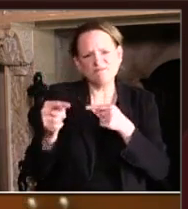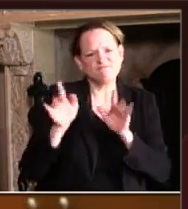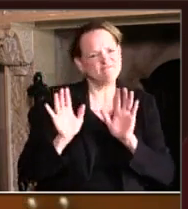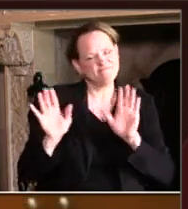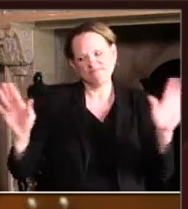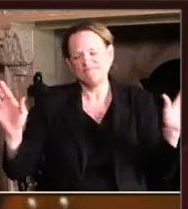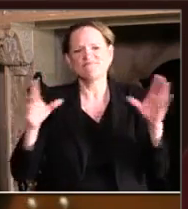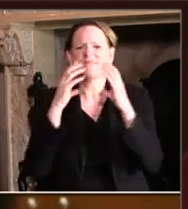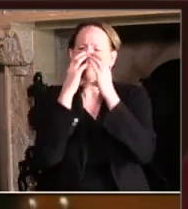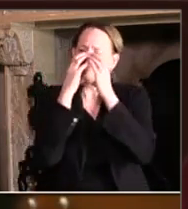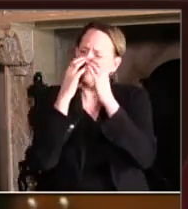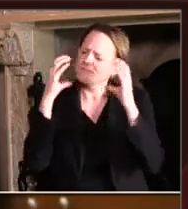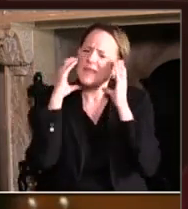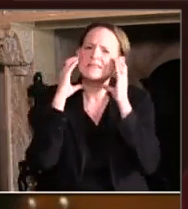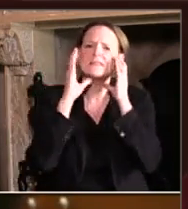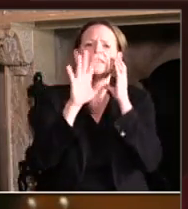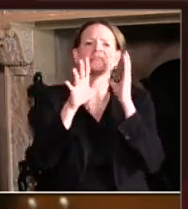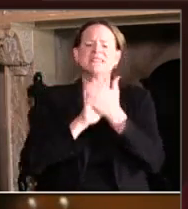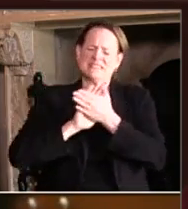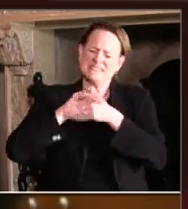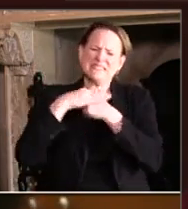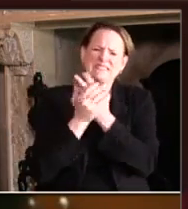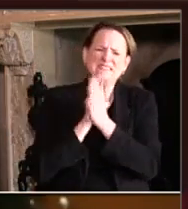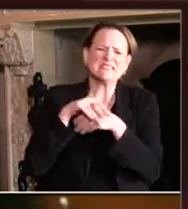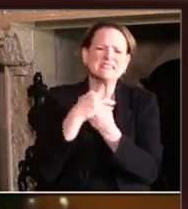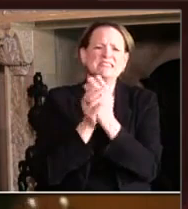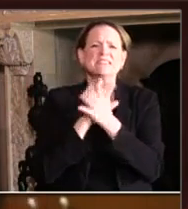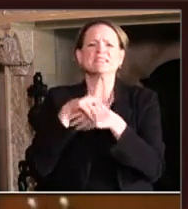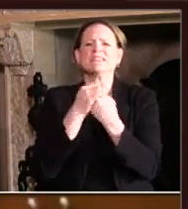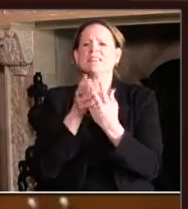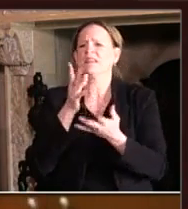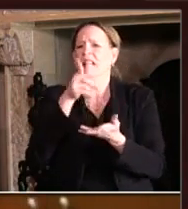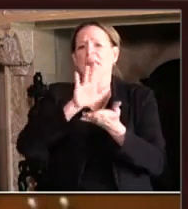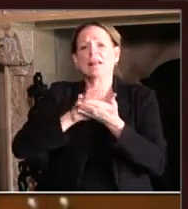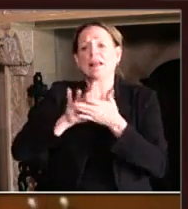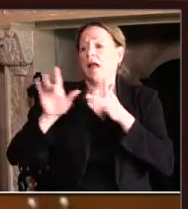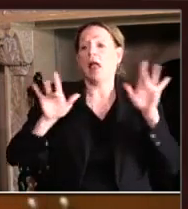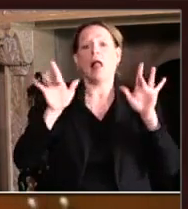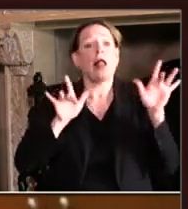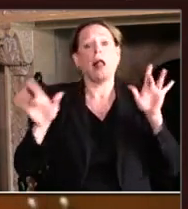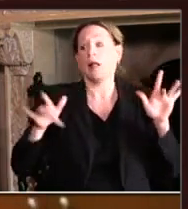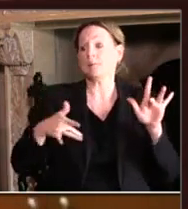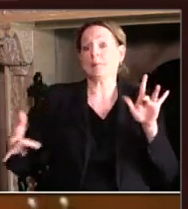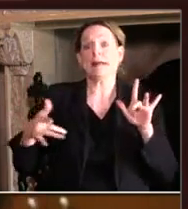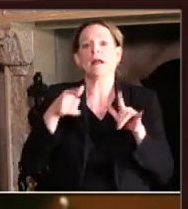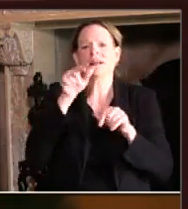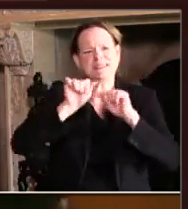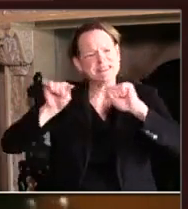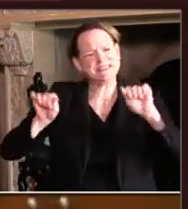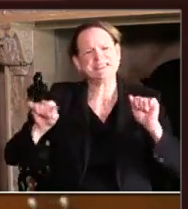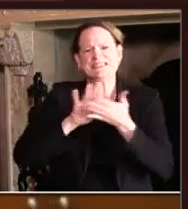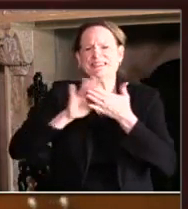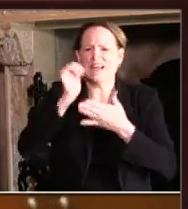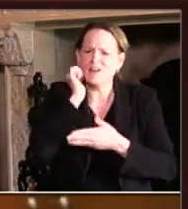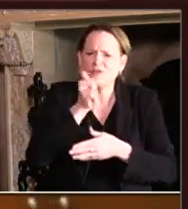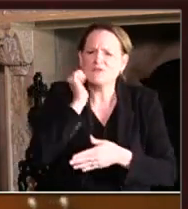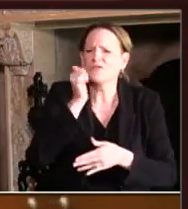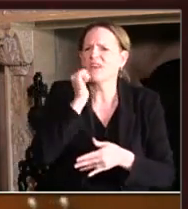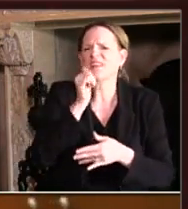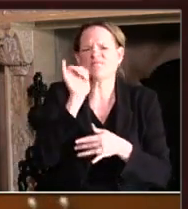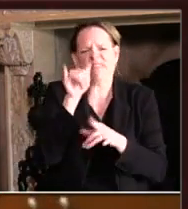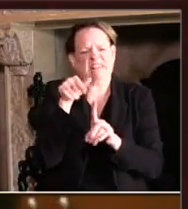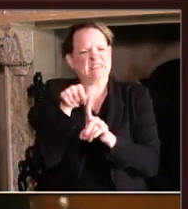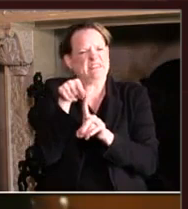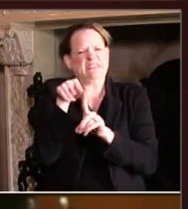surfaces. COVID-19 has proven itself to be no respecter of persons. We have seen both the rich and the poor